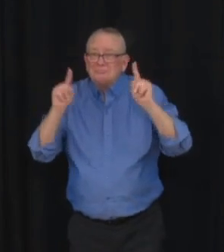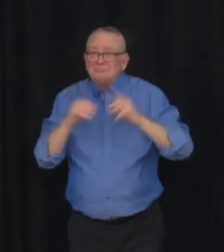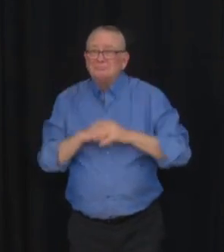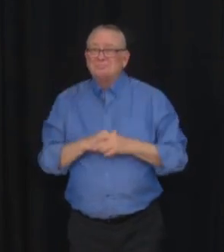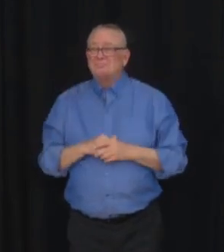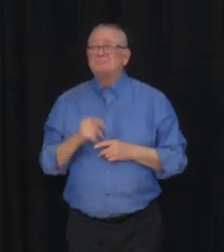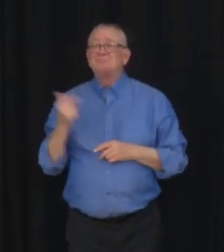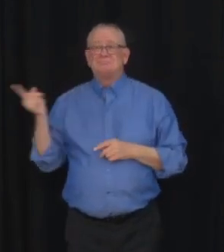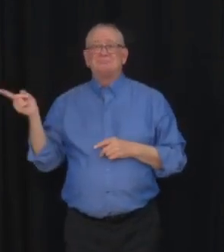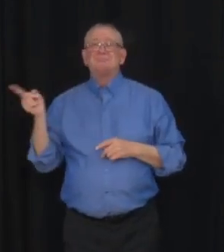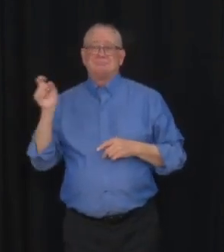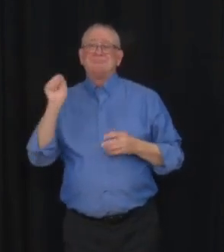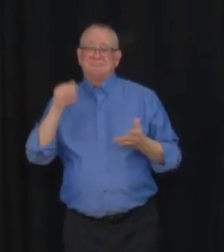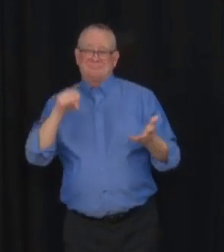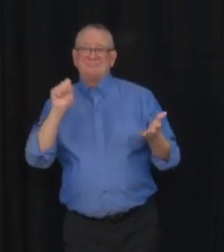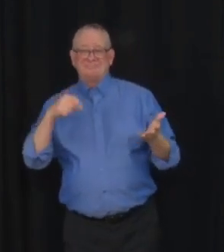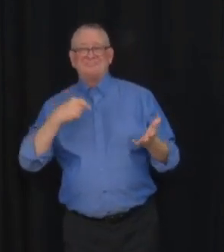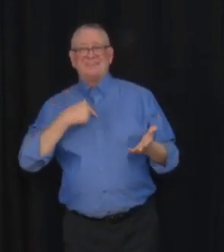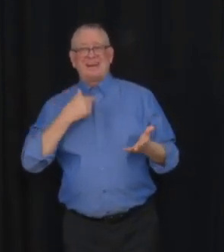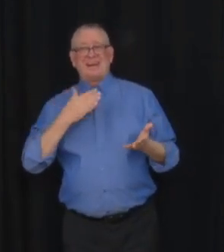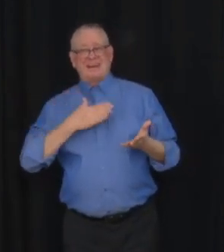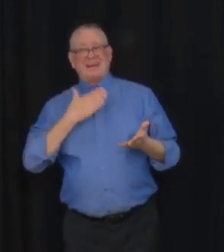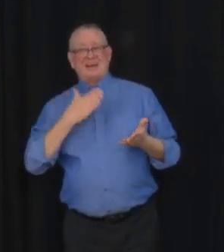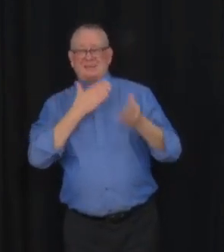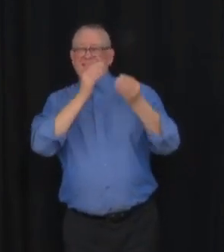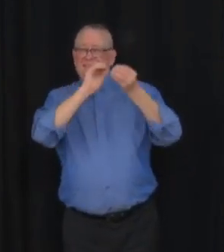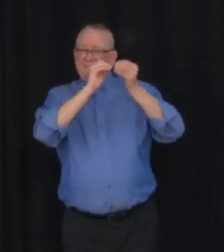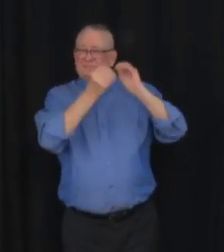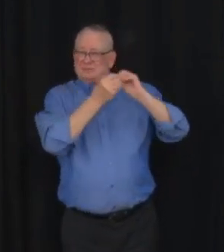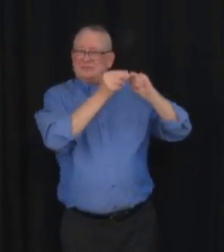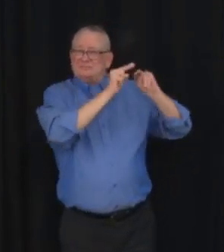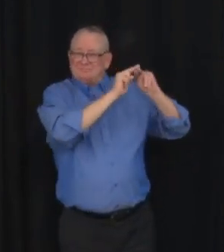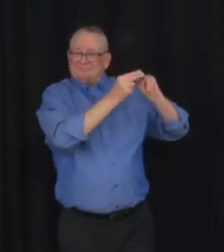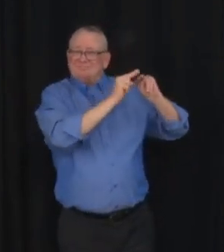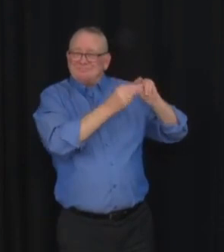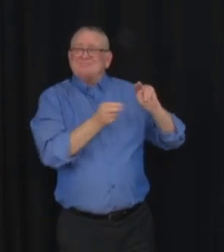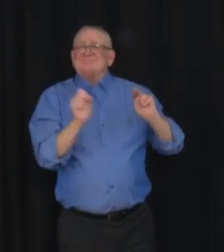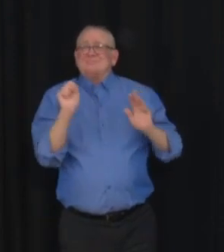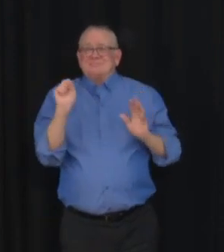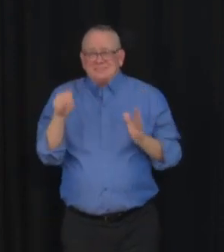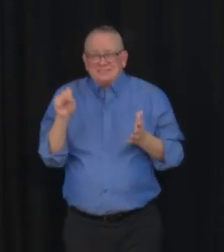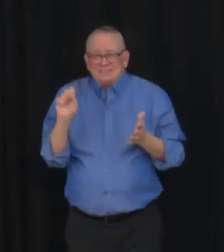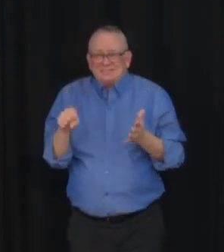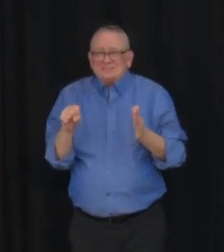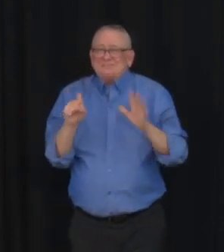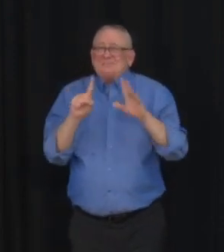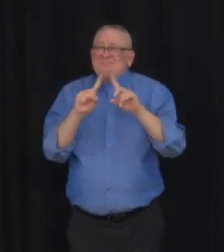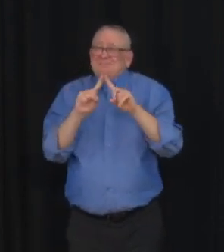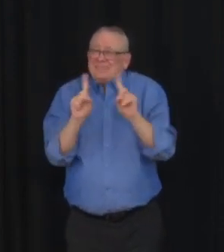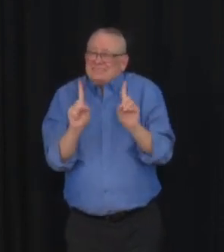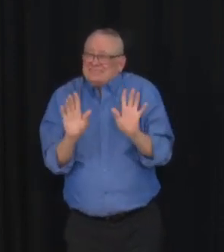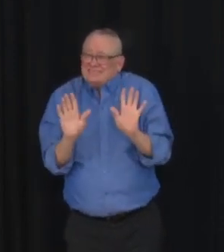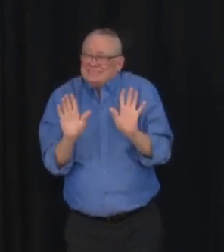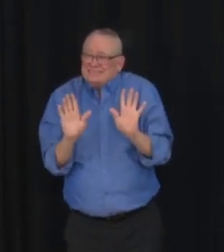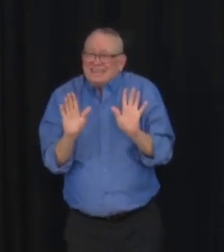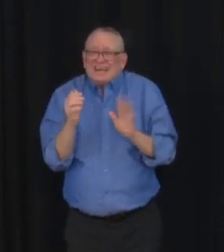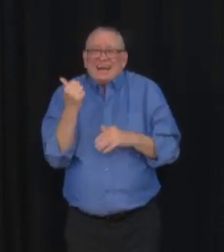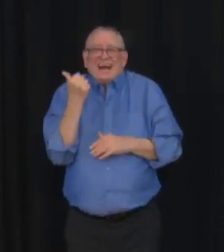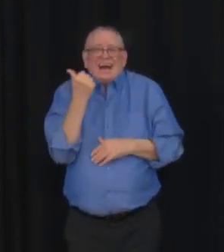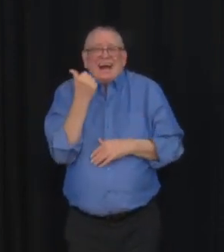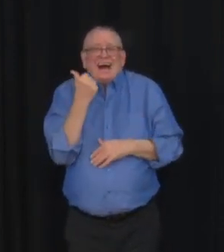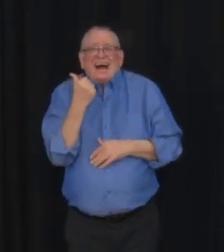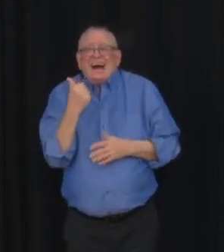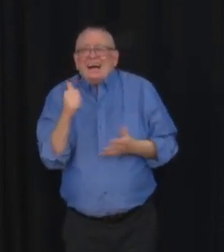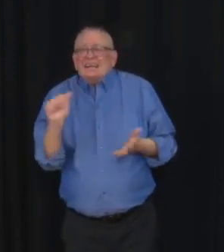is one small caveat, I'd say, that we know that any kind of significant event like